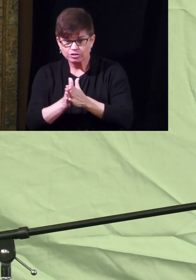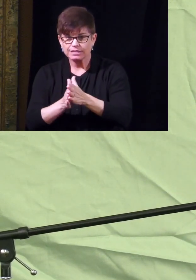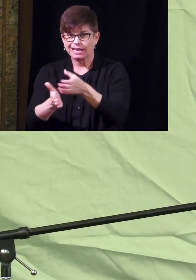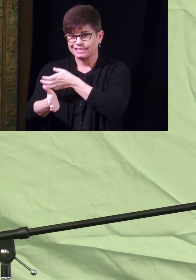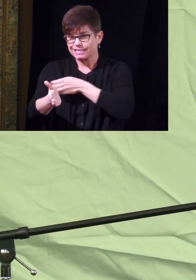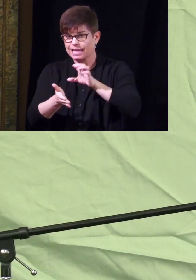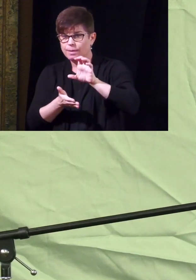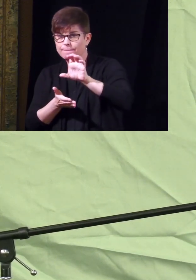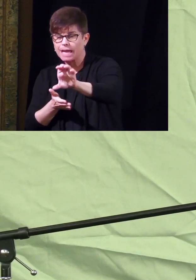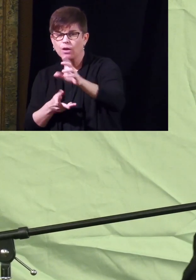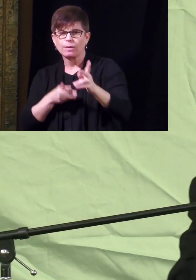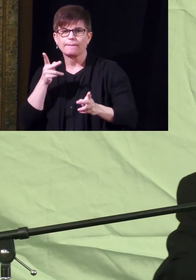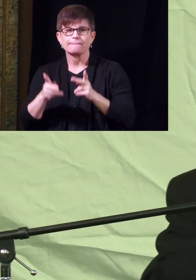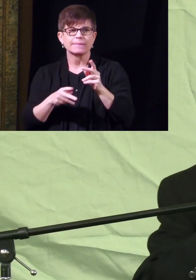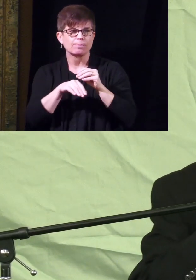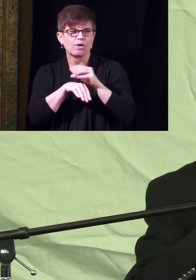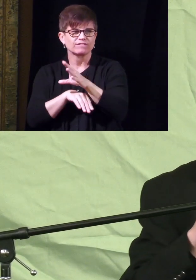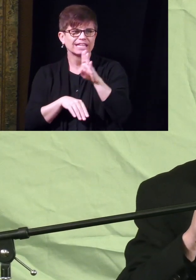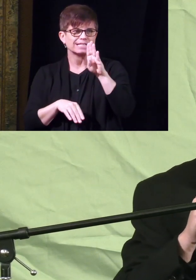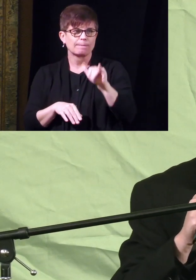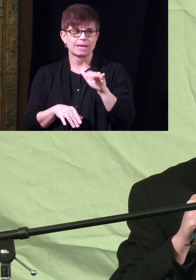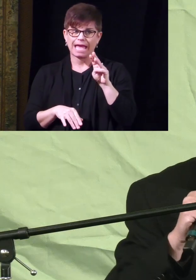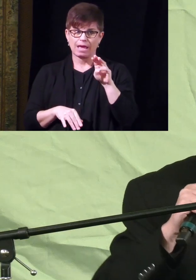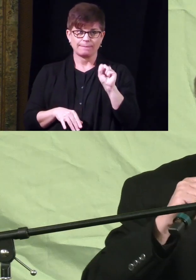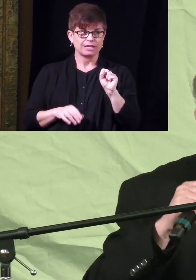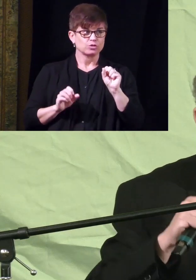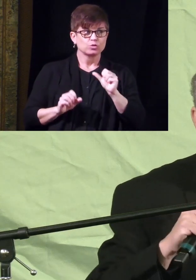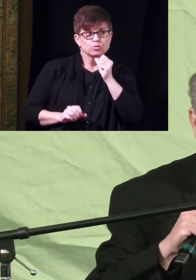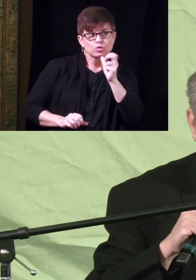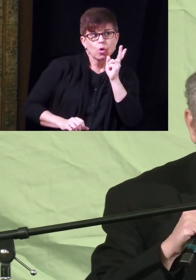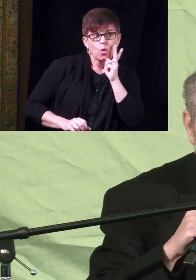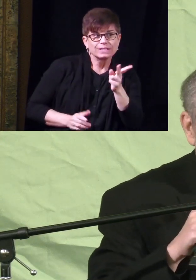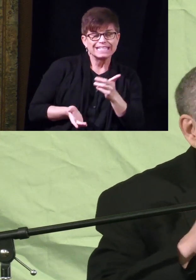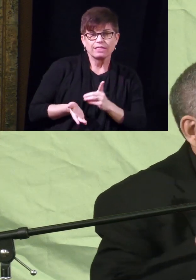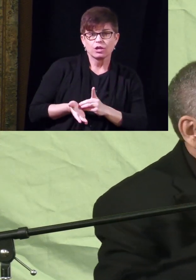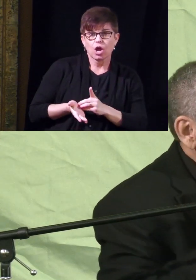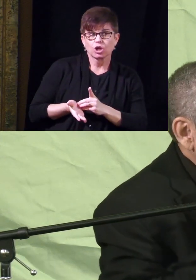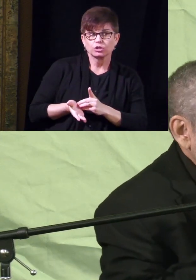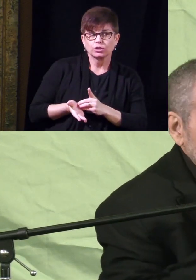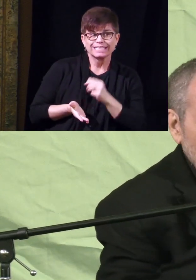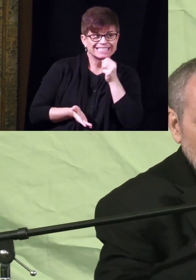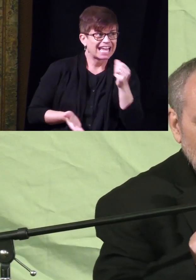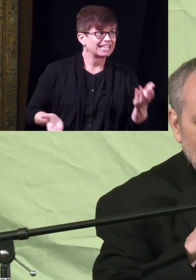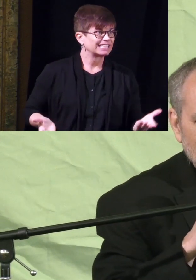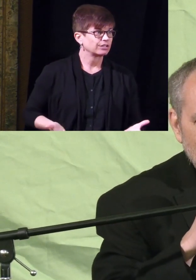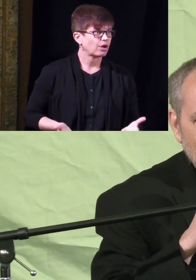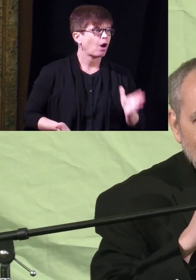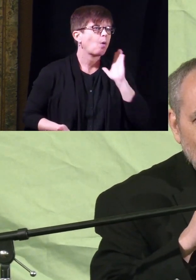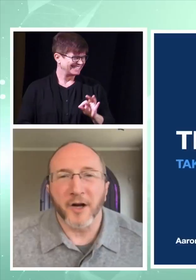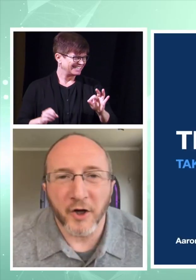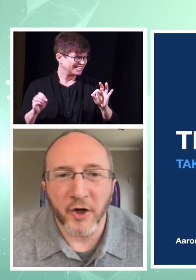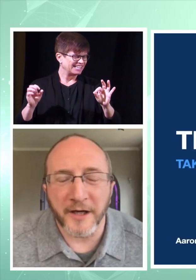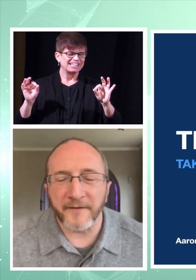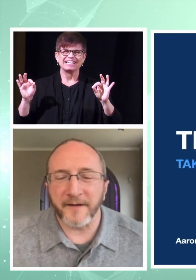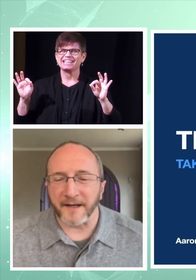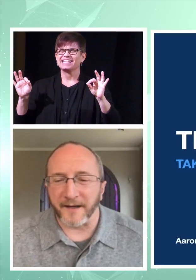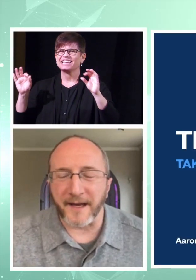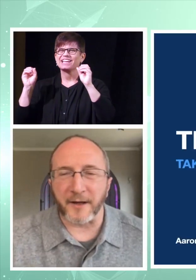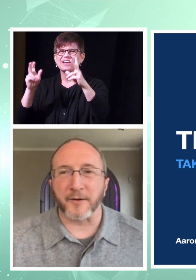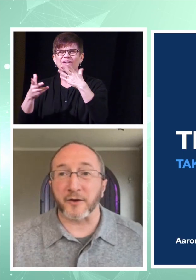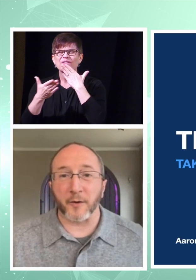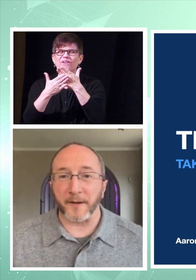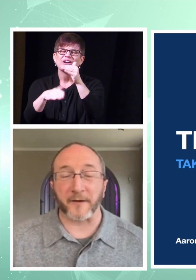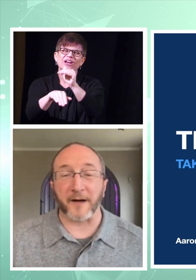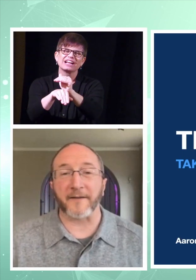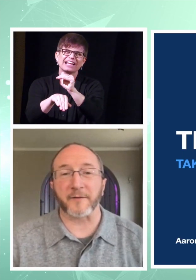affected by MS. Now, you don't see the doctor because he's not here. He's going to be online. Good evening, and